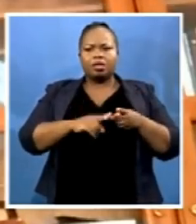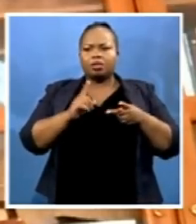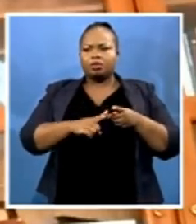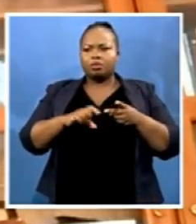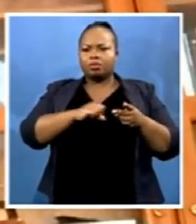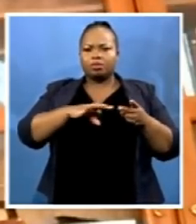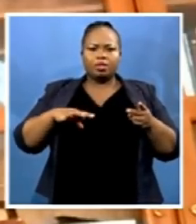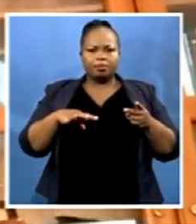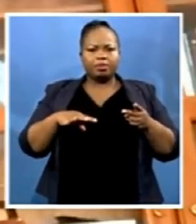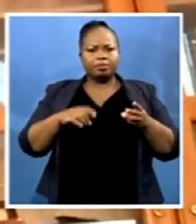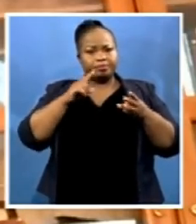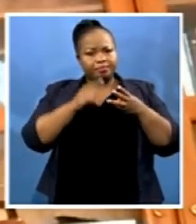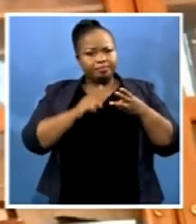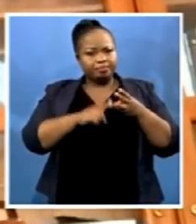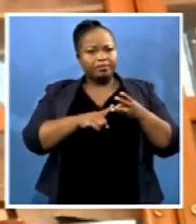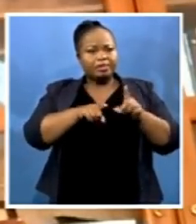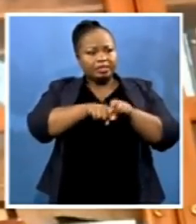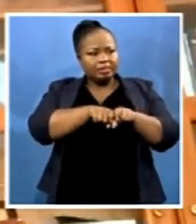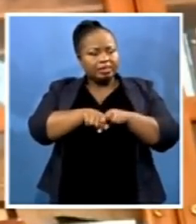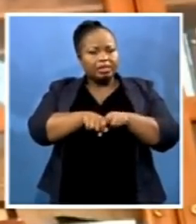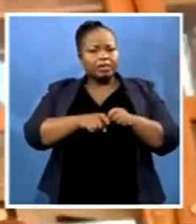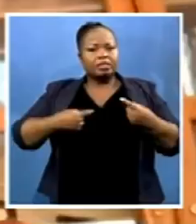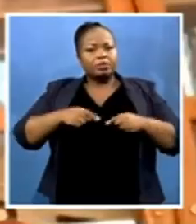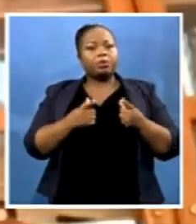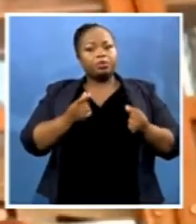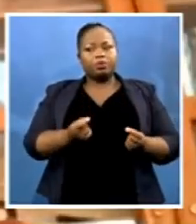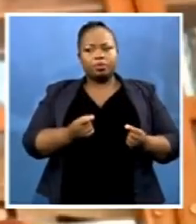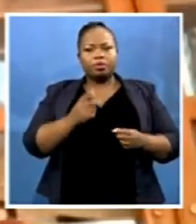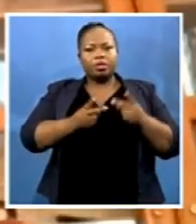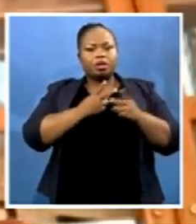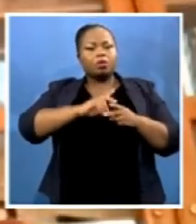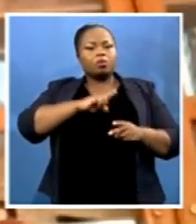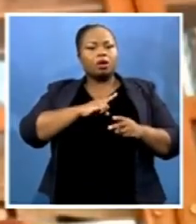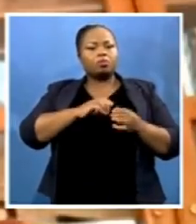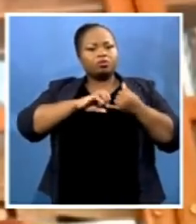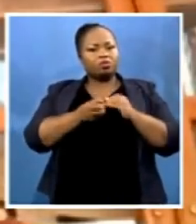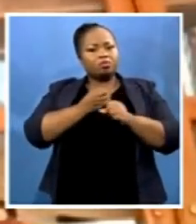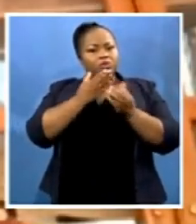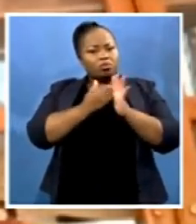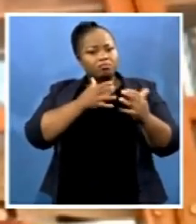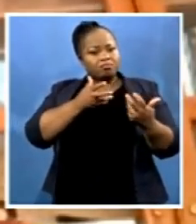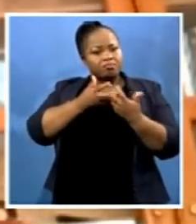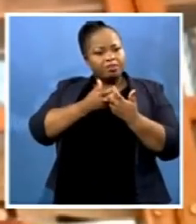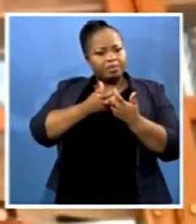we have to do have to be pushed to a level where it can match to be able to start containing the rise of the